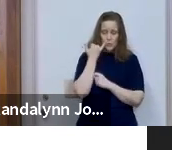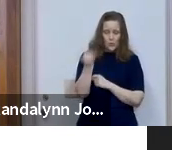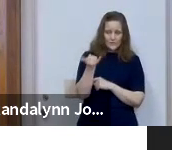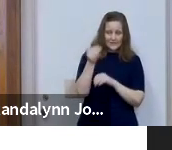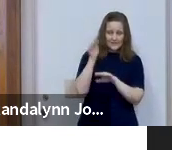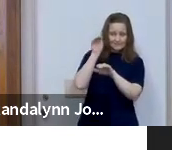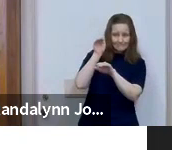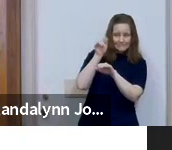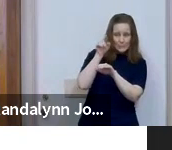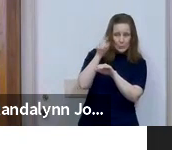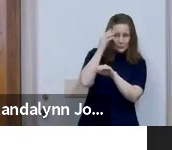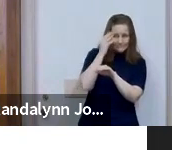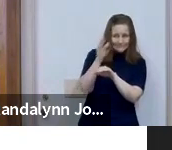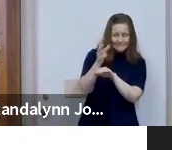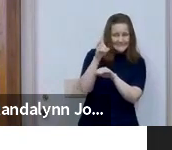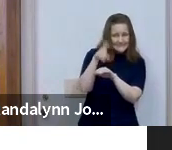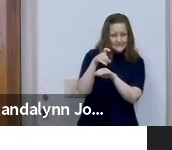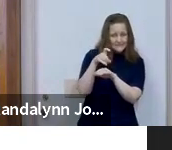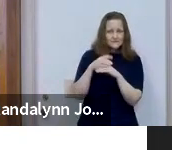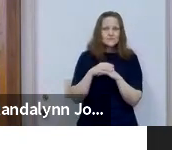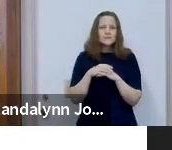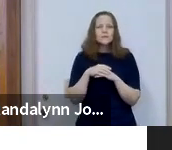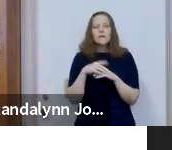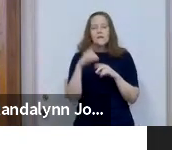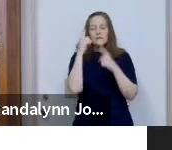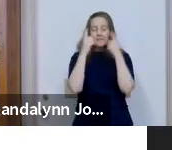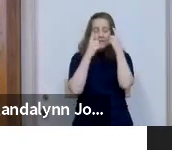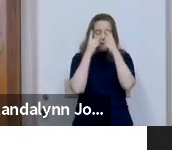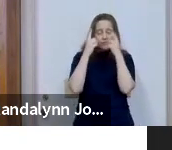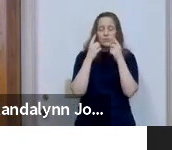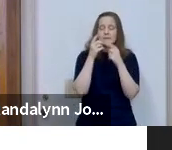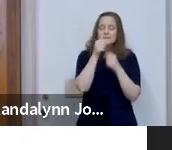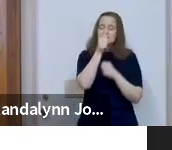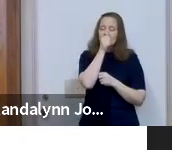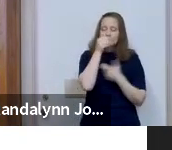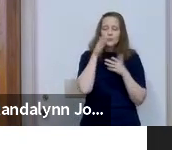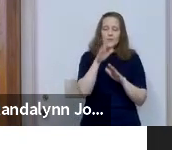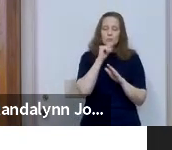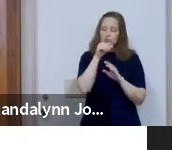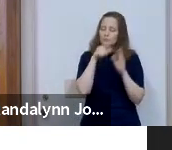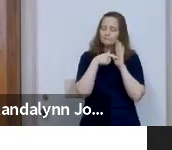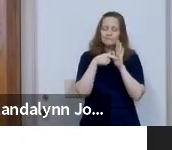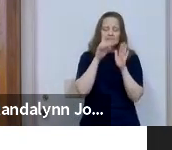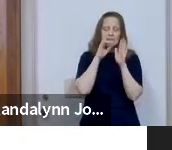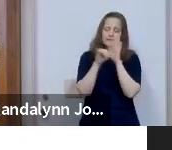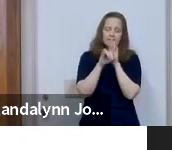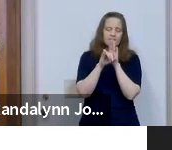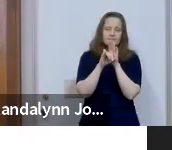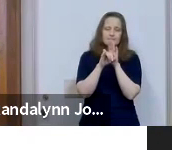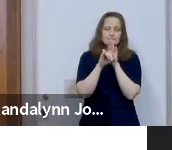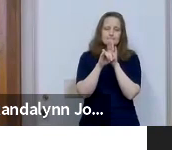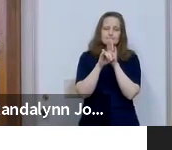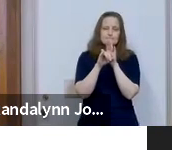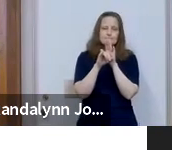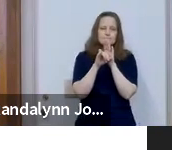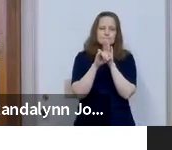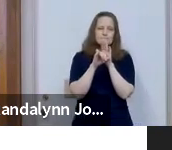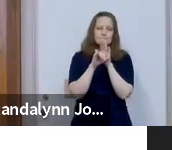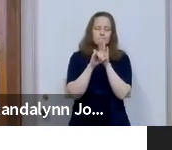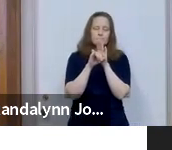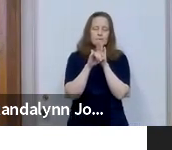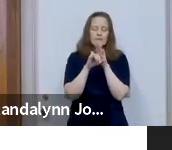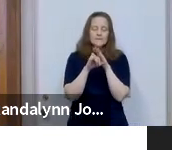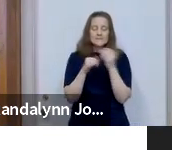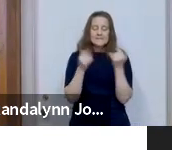the notification is done in a very thoughtful and confidential manner. We never reveal the identity of the positive case. This is